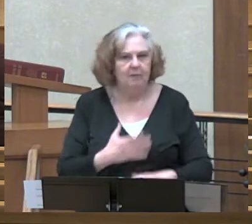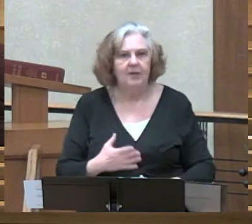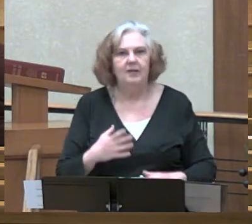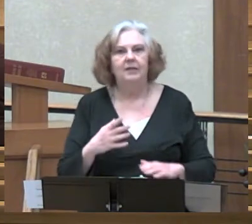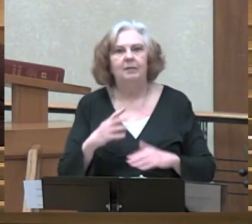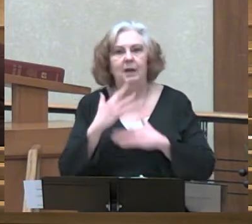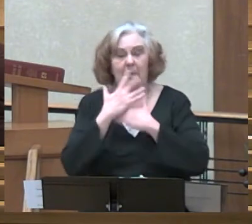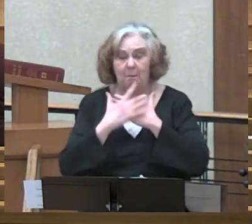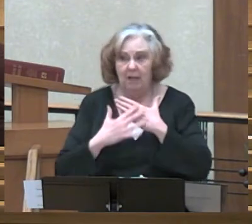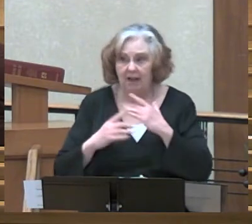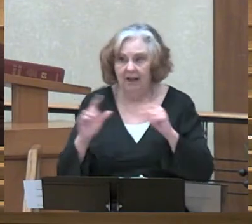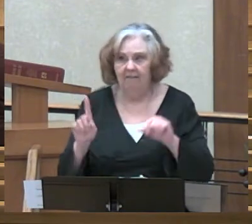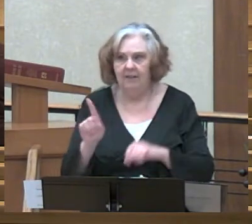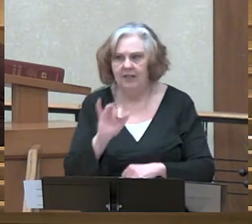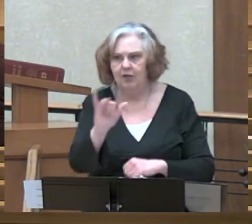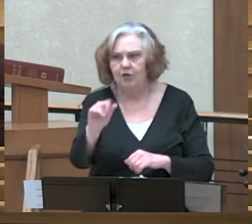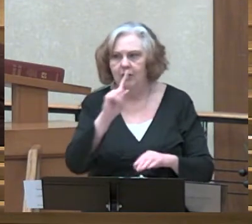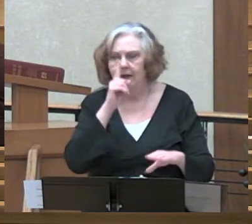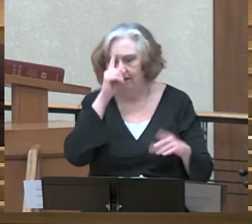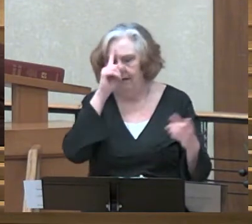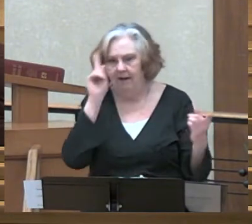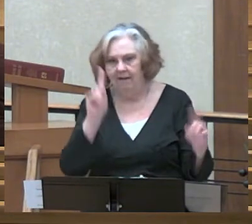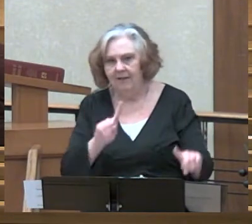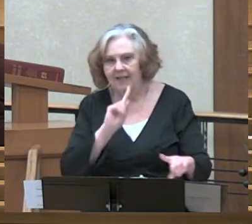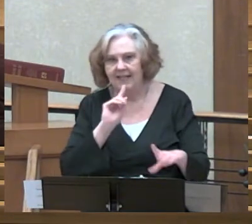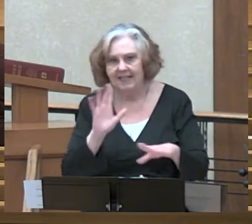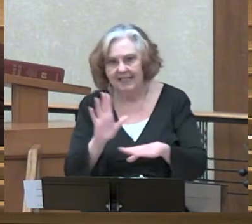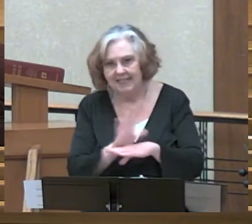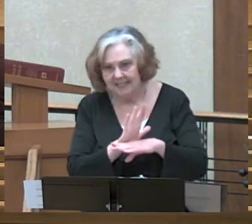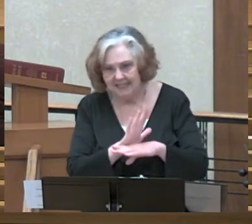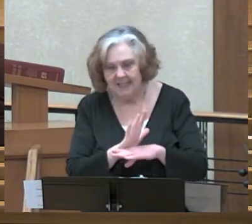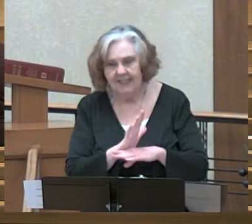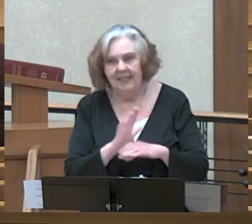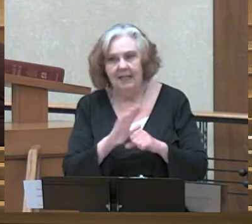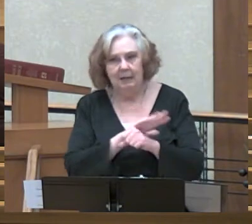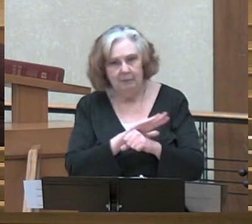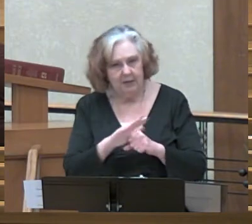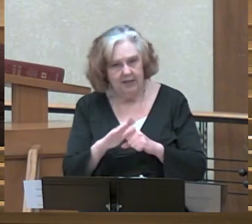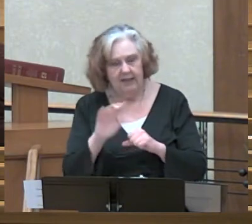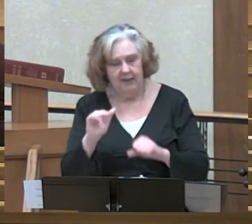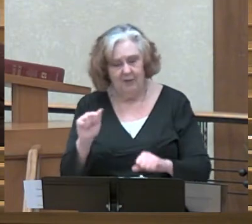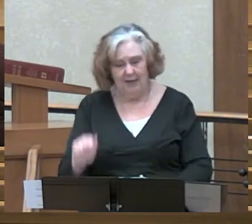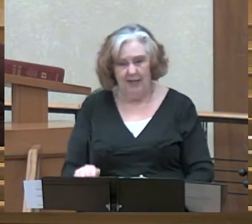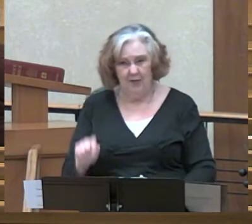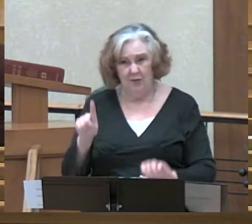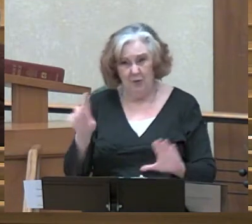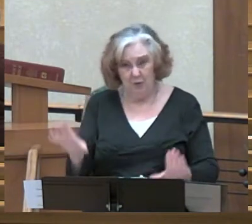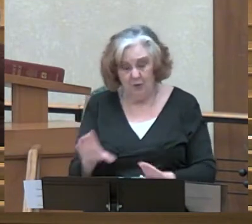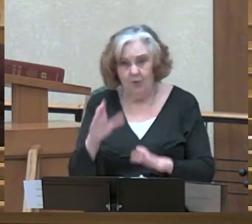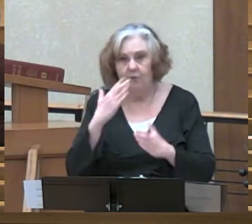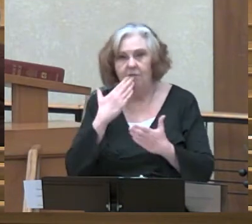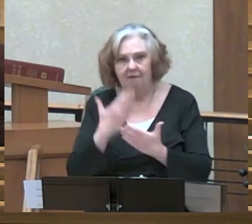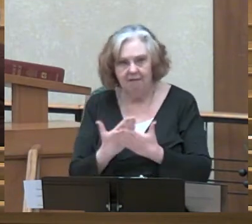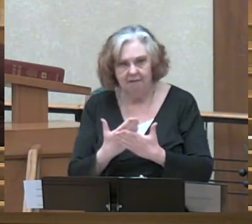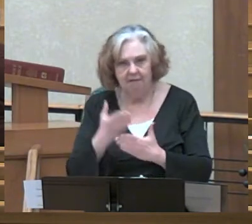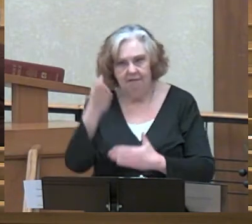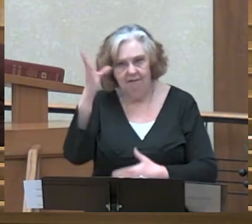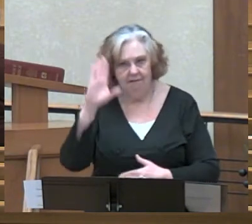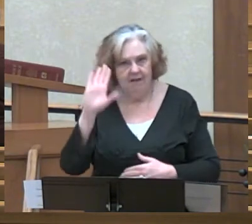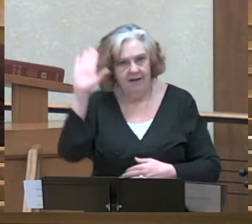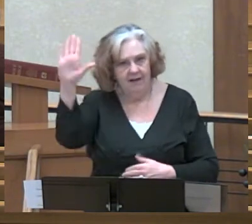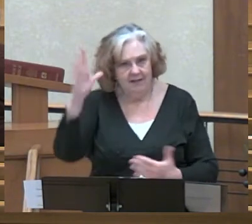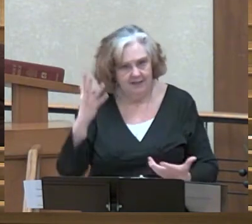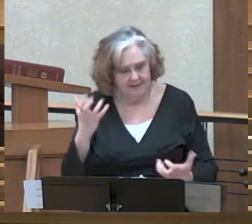covenant, make you complete in everything good, so that you may do God's will, working in you that which is pleasing in God's